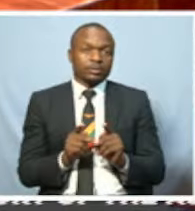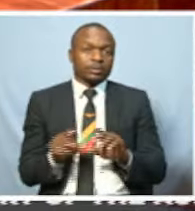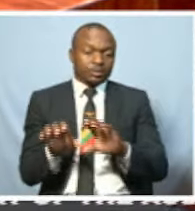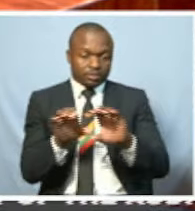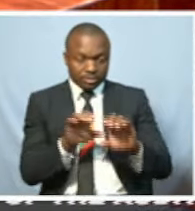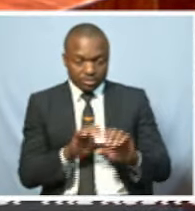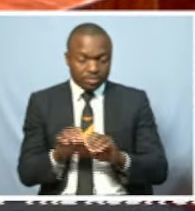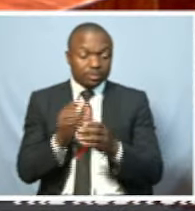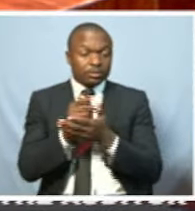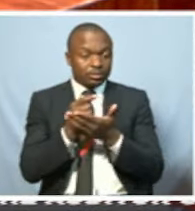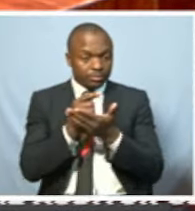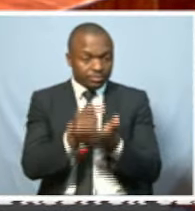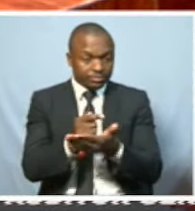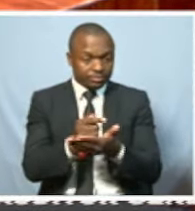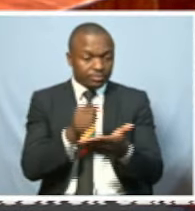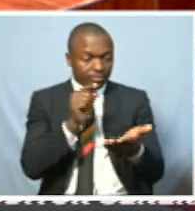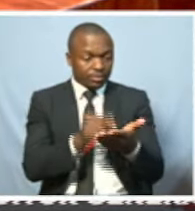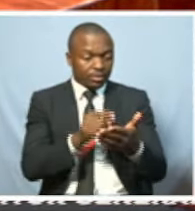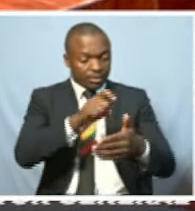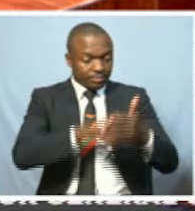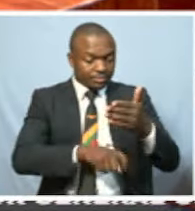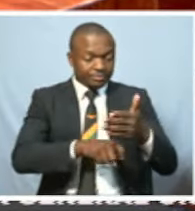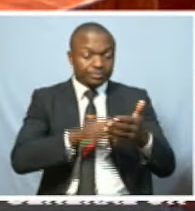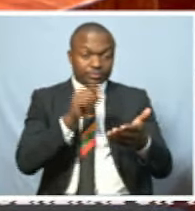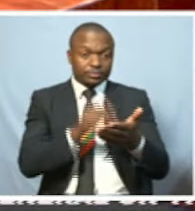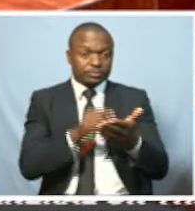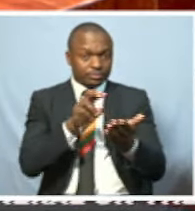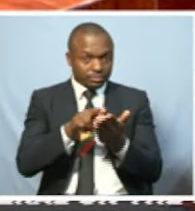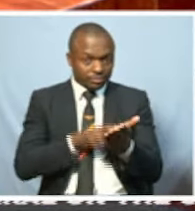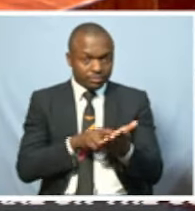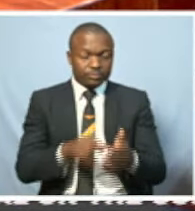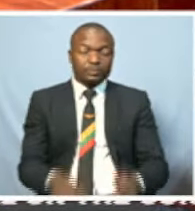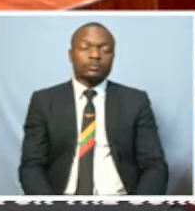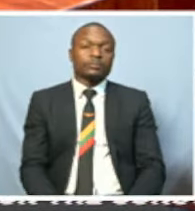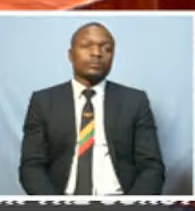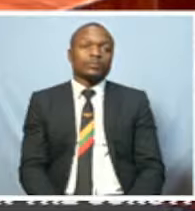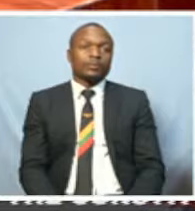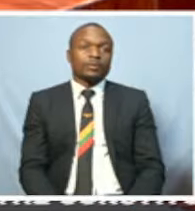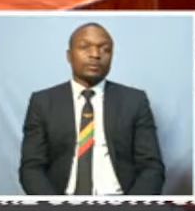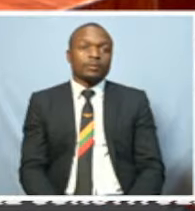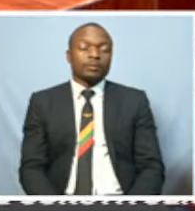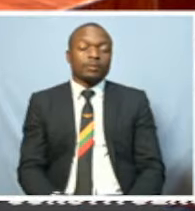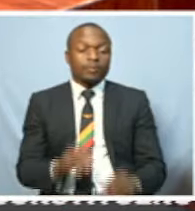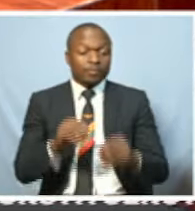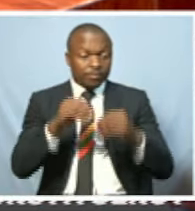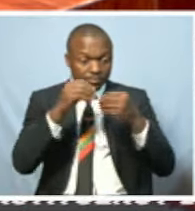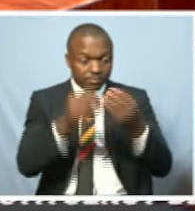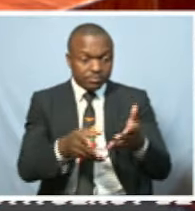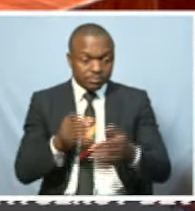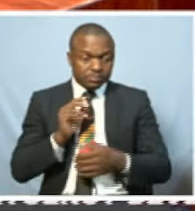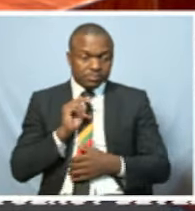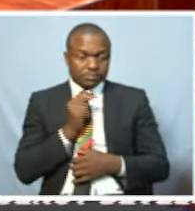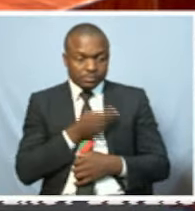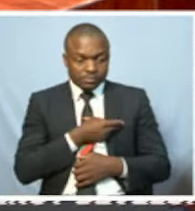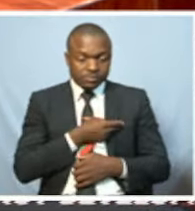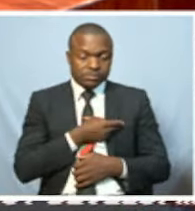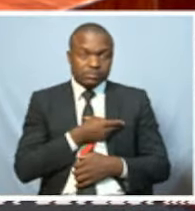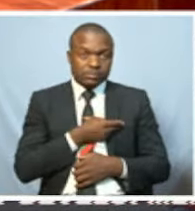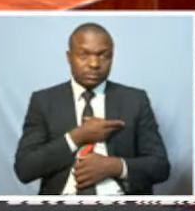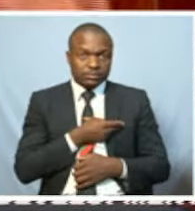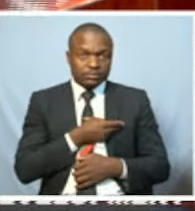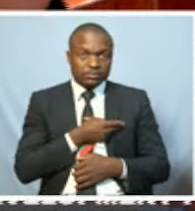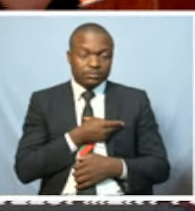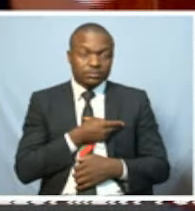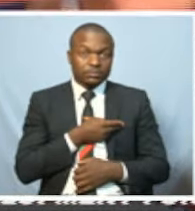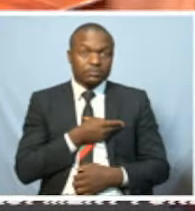grants at this cost because in this report, when you were giving us the memorandum response, you told